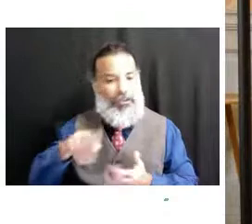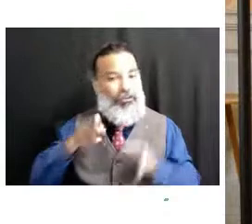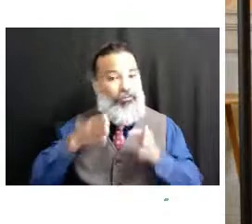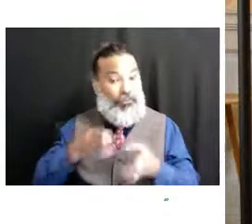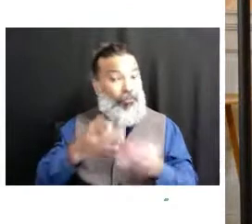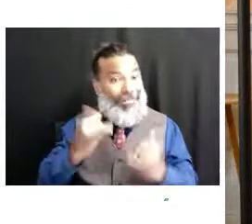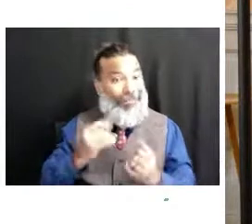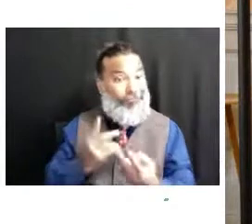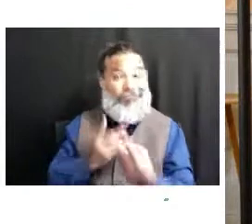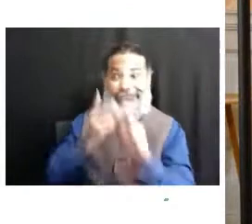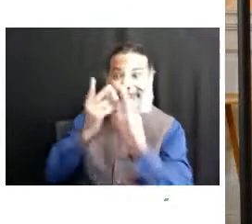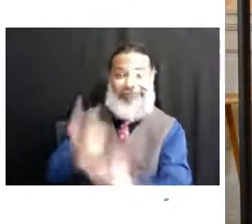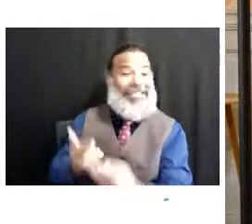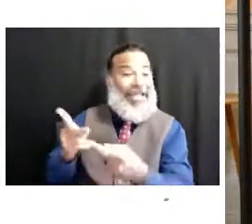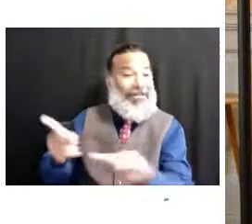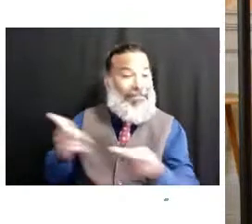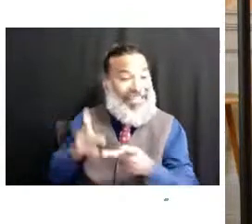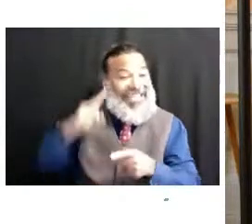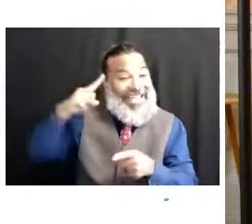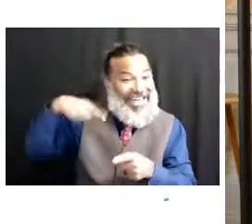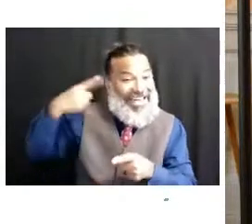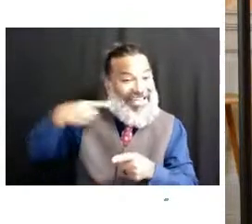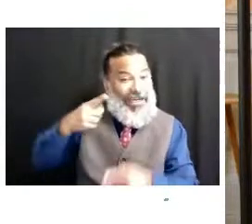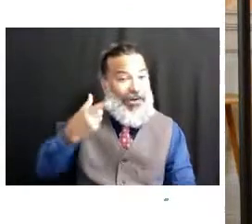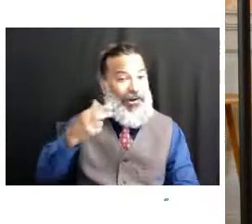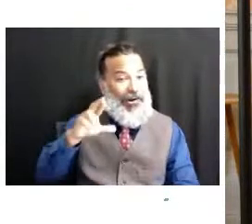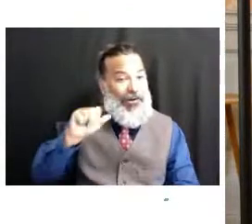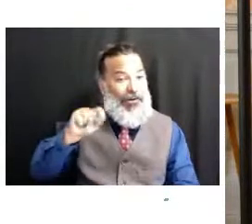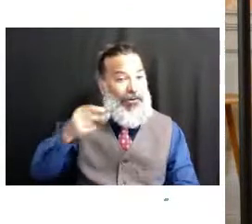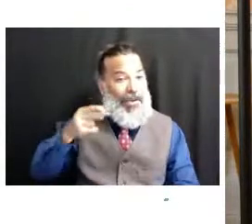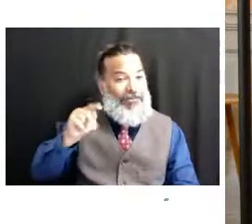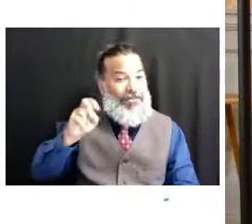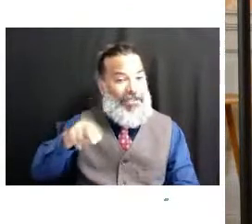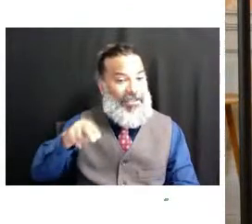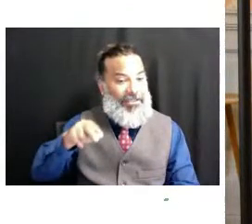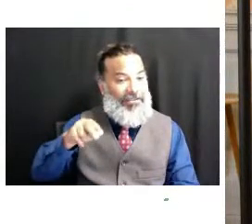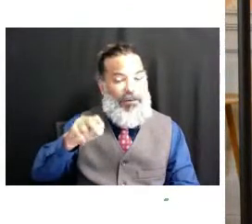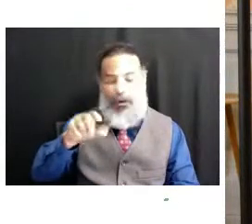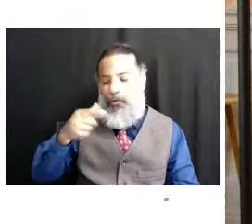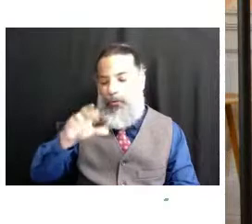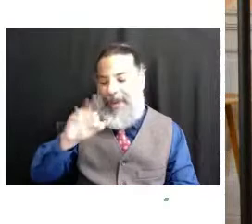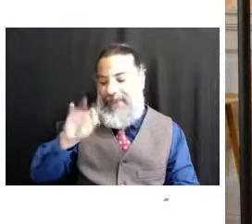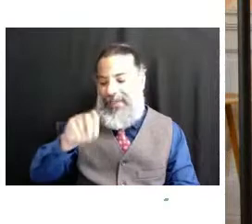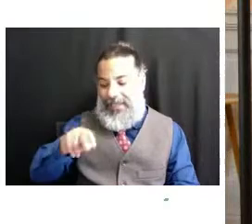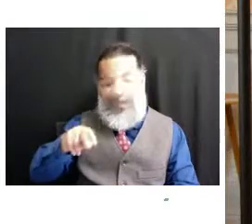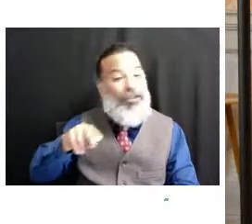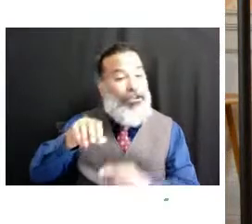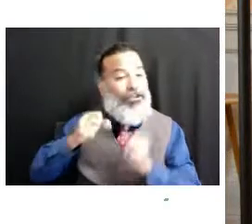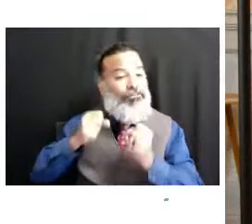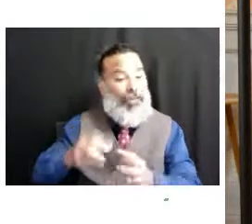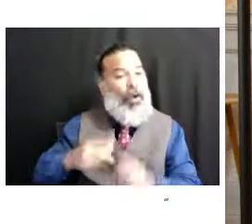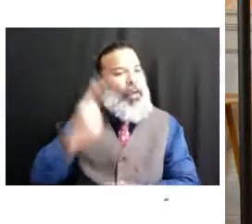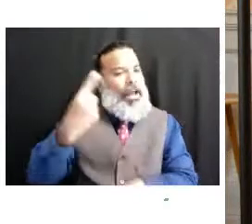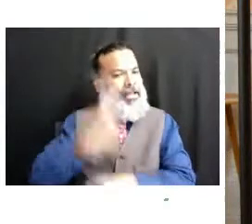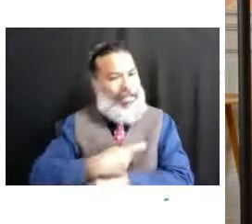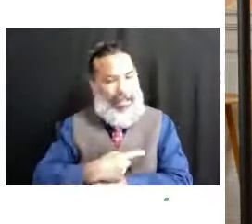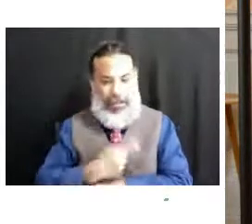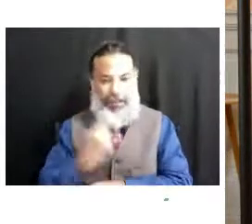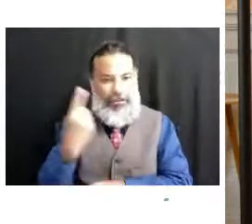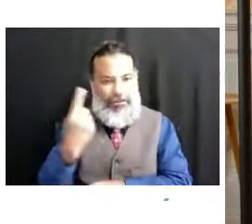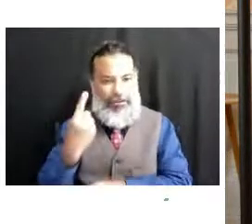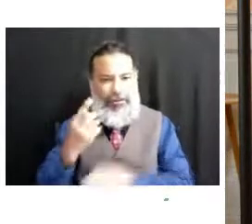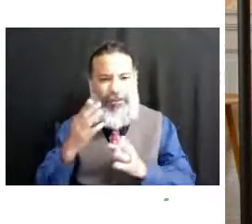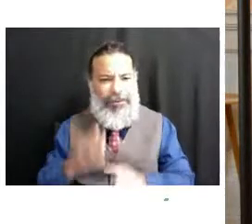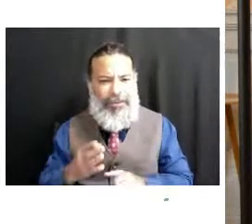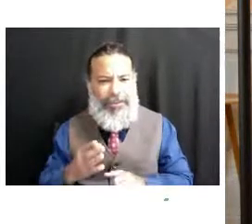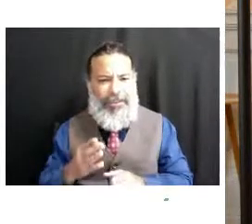go to Grafton Street in London and see their house. One day, a squire, and maybe